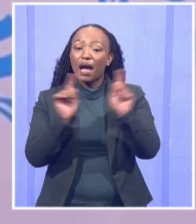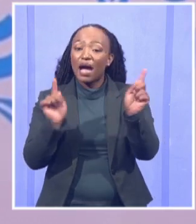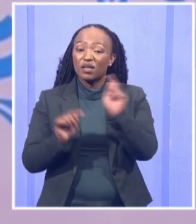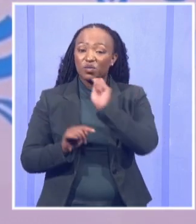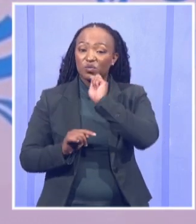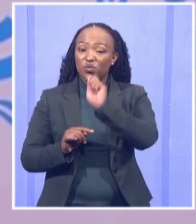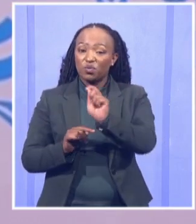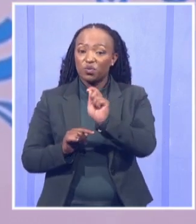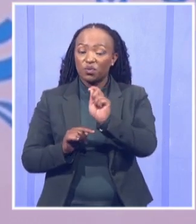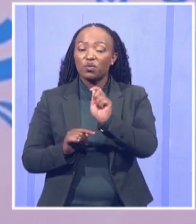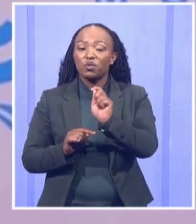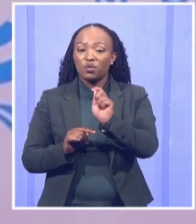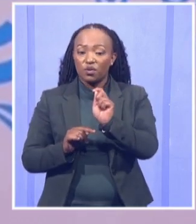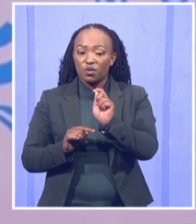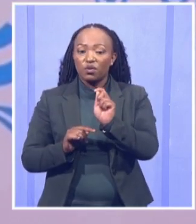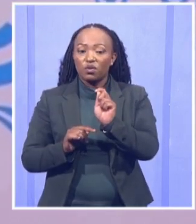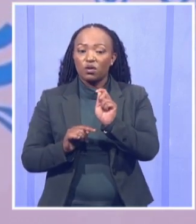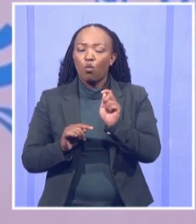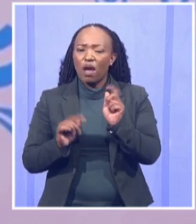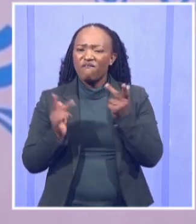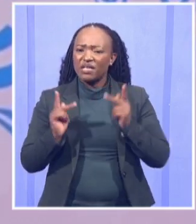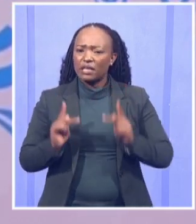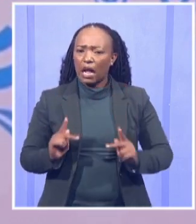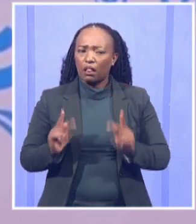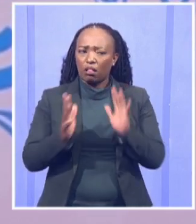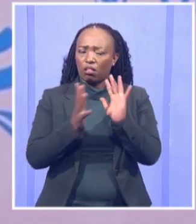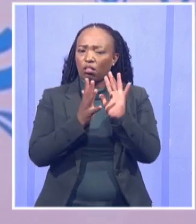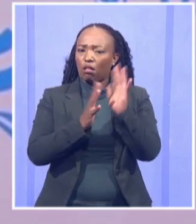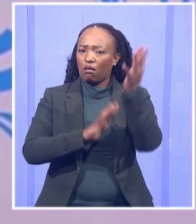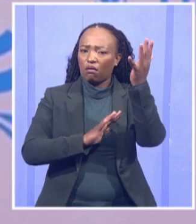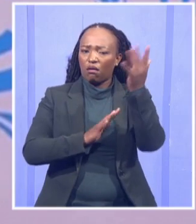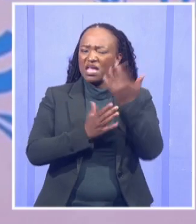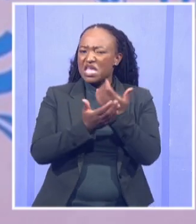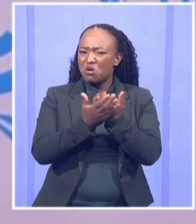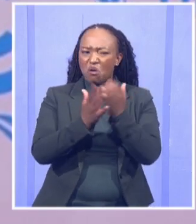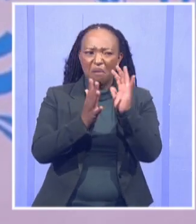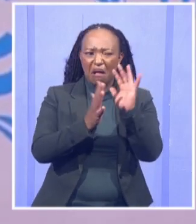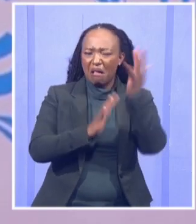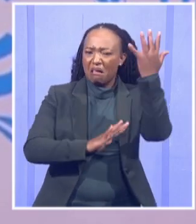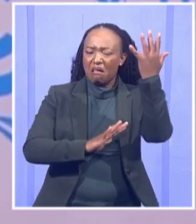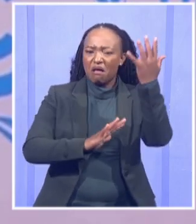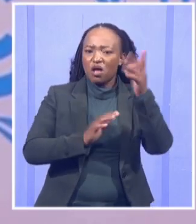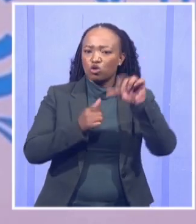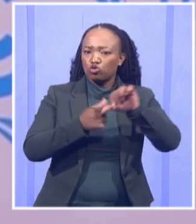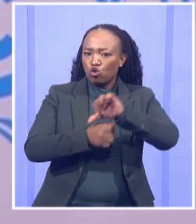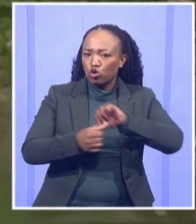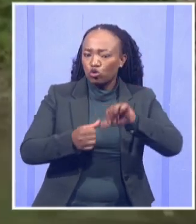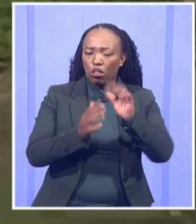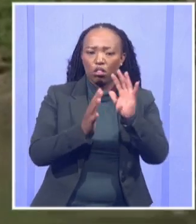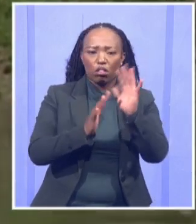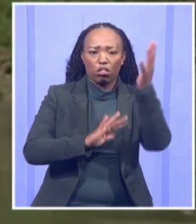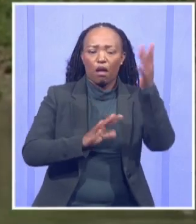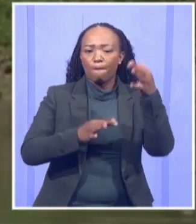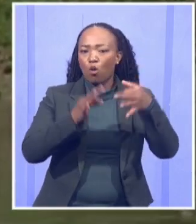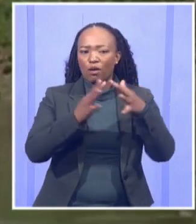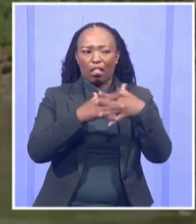real issues of fiscal destruction, economic destruction, social unrest, political